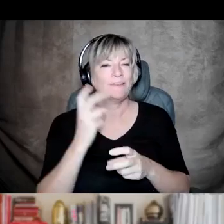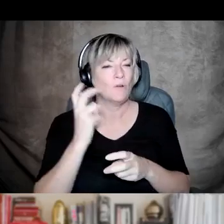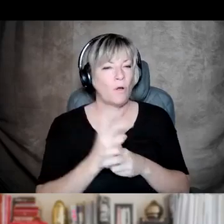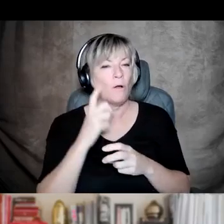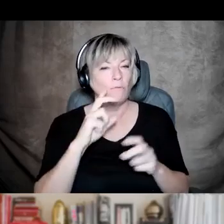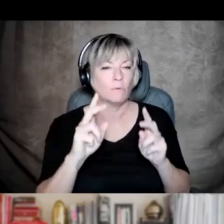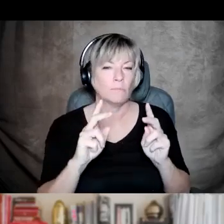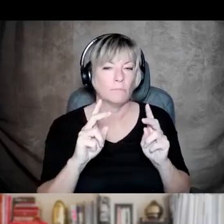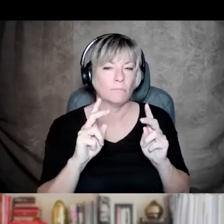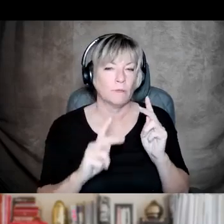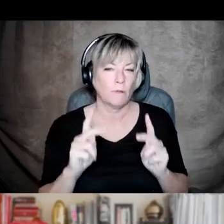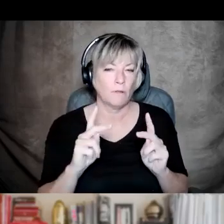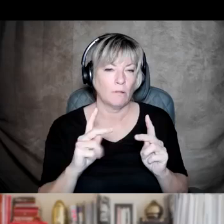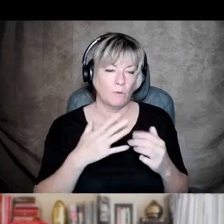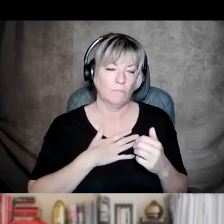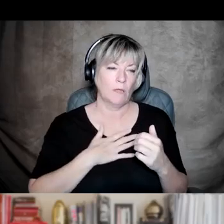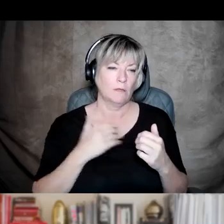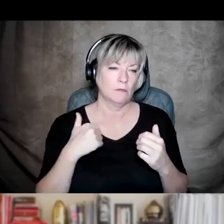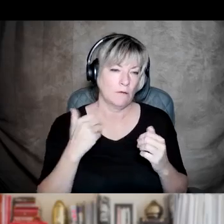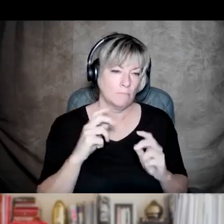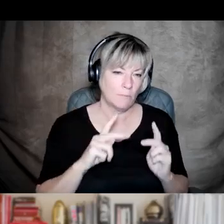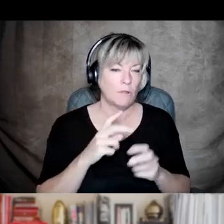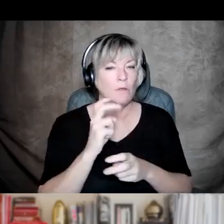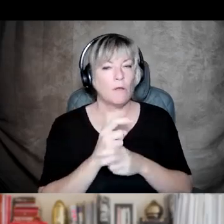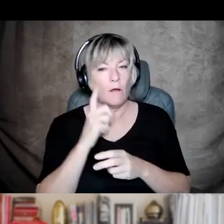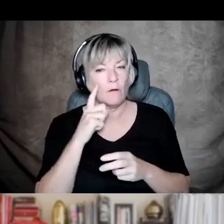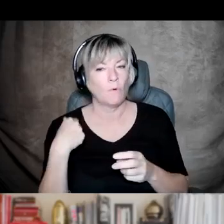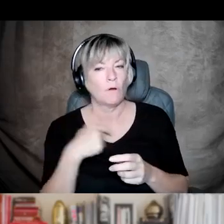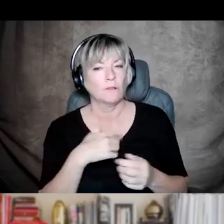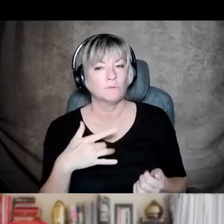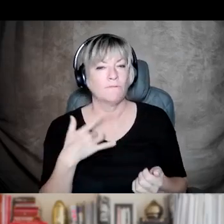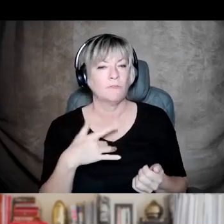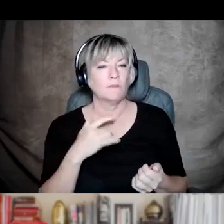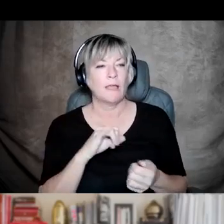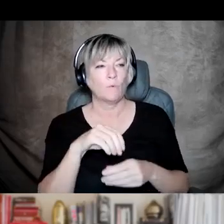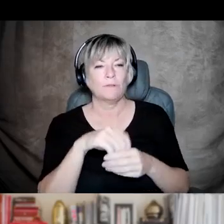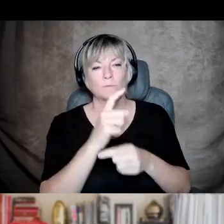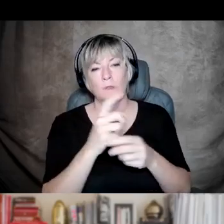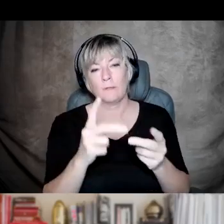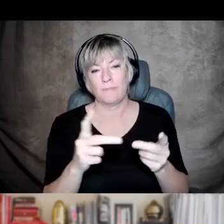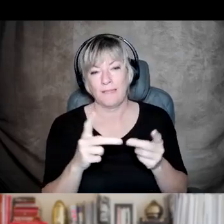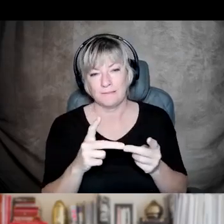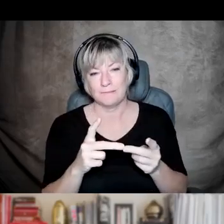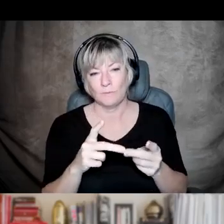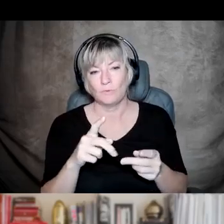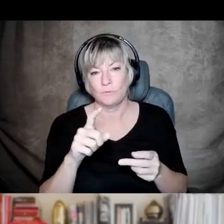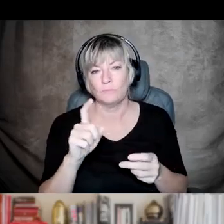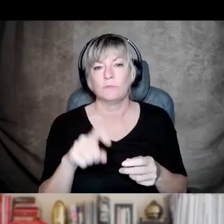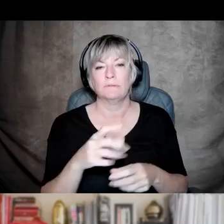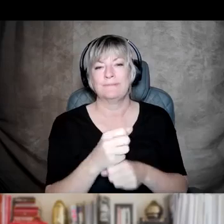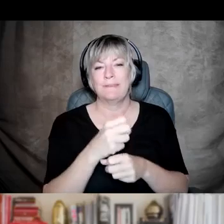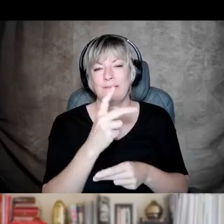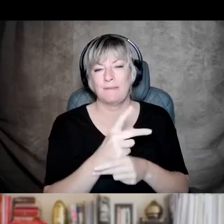people to, or at least amongst my peers, it makes it hard for us to feel like we're in the right place to deserve care, support.